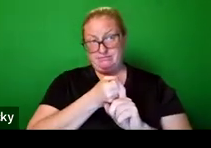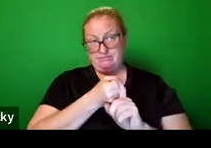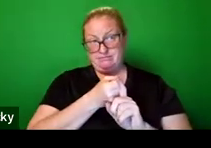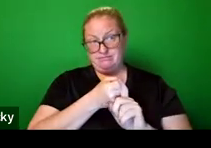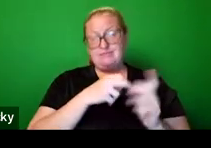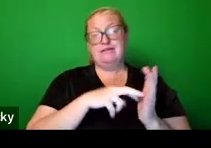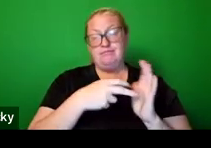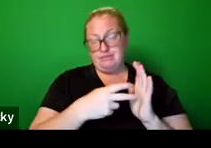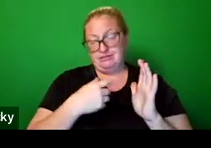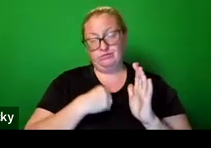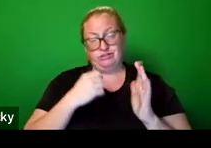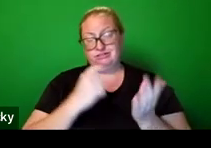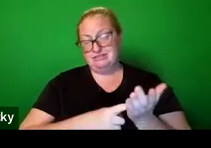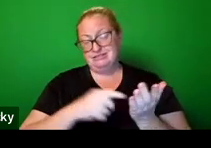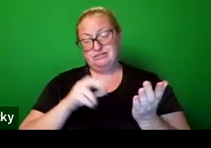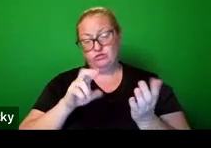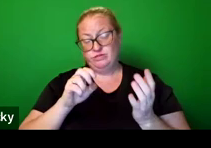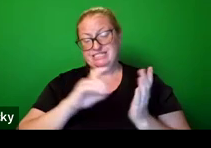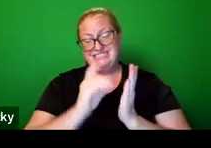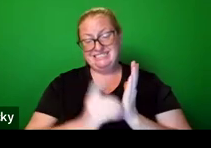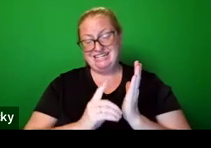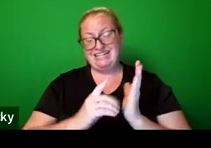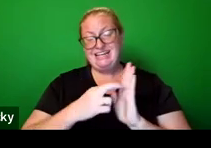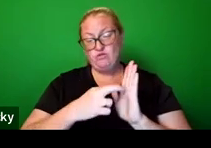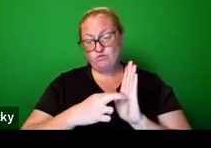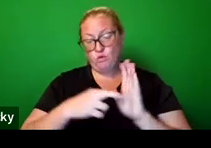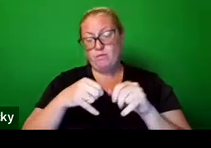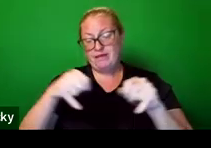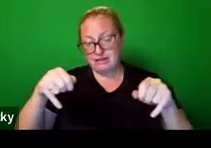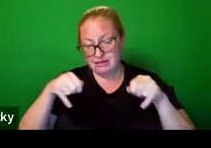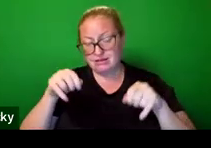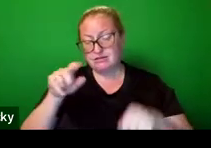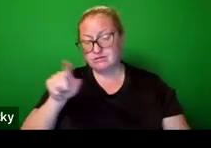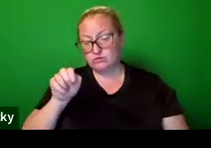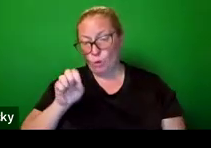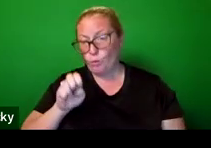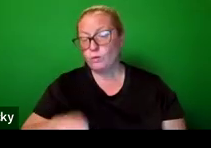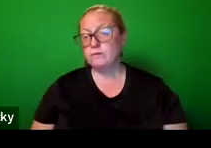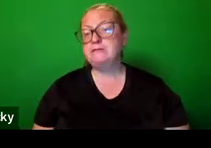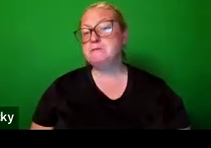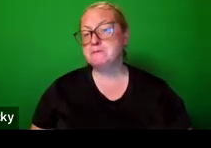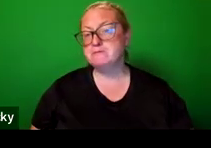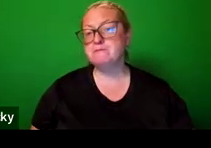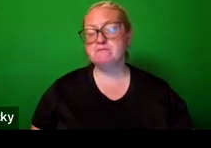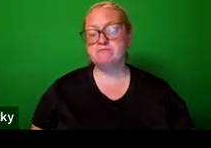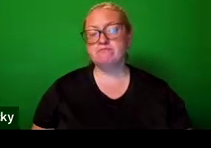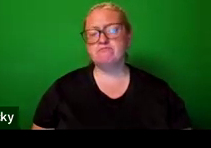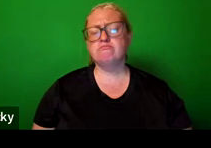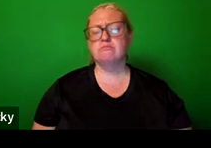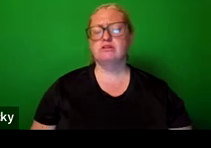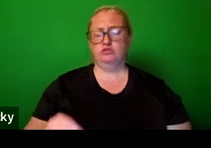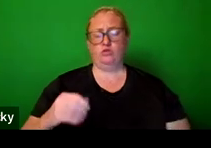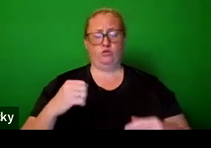redesigning our enrollment zones and things like that too. So I guess what I'm trying to understand from a strategic level, we have